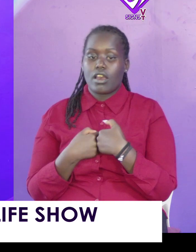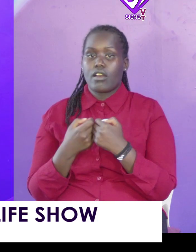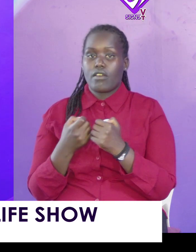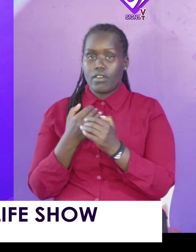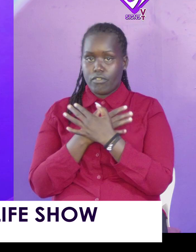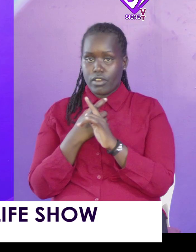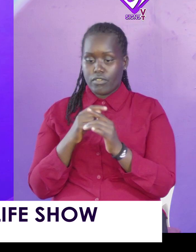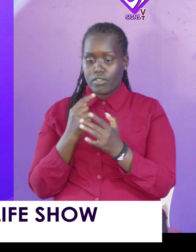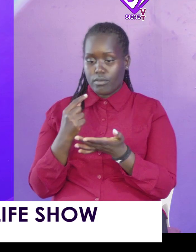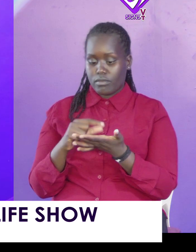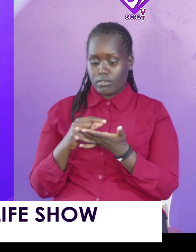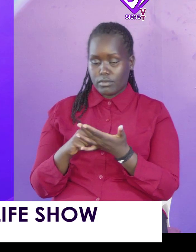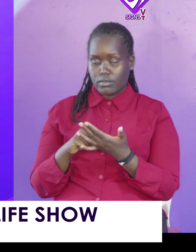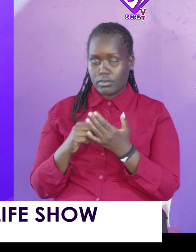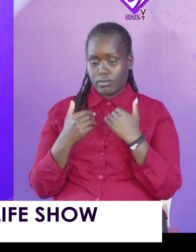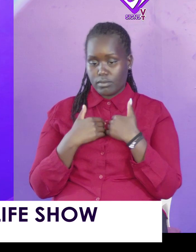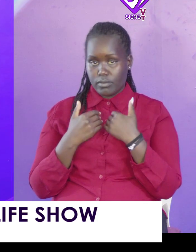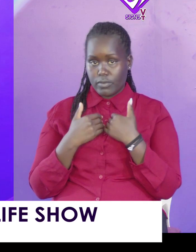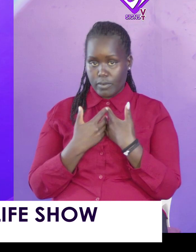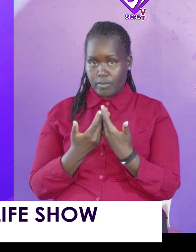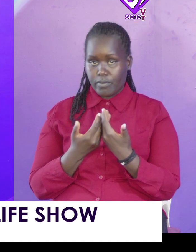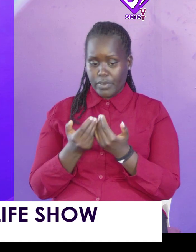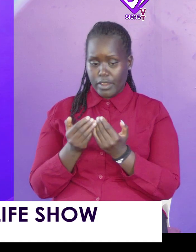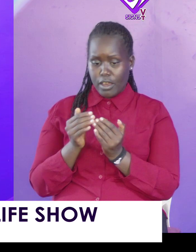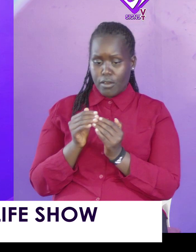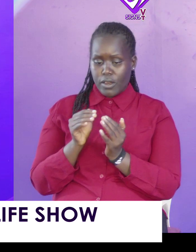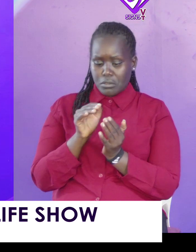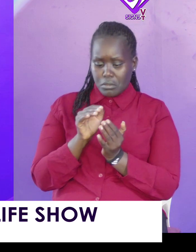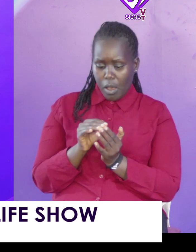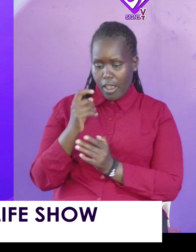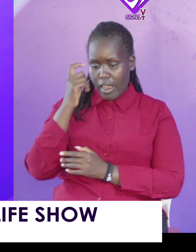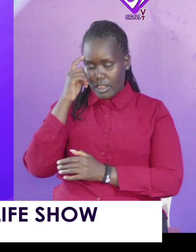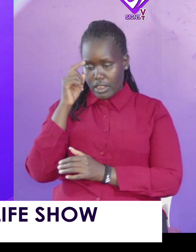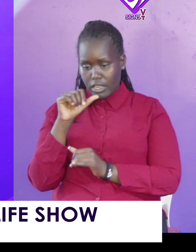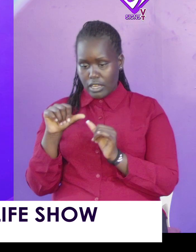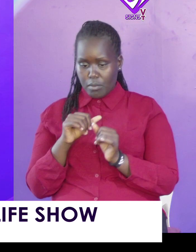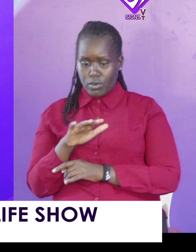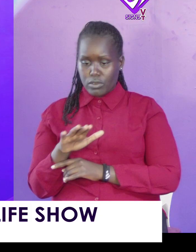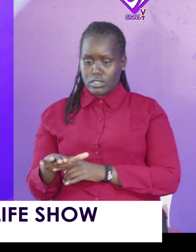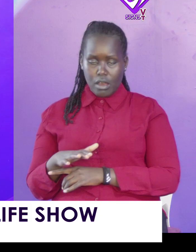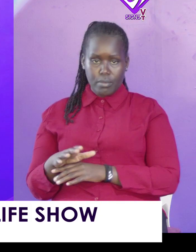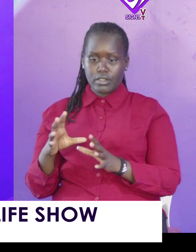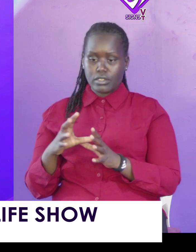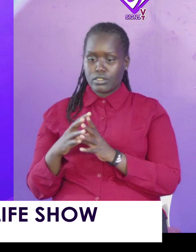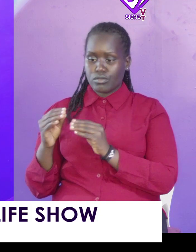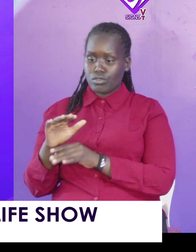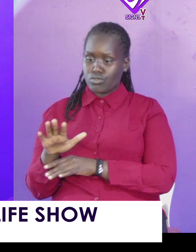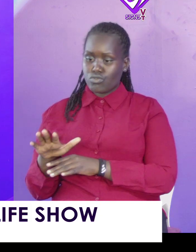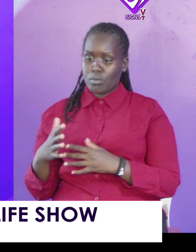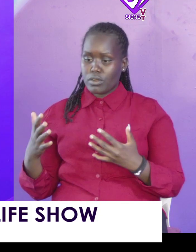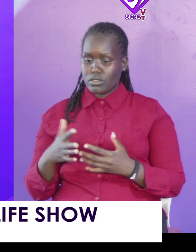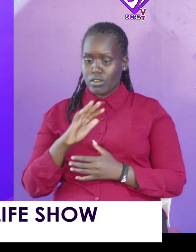Ugandan. You don't have to cocoon yourself. Think of just that place you've been. You go to a place you've